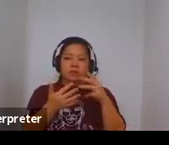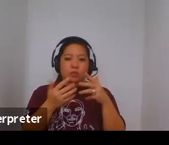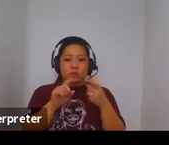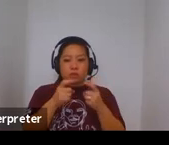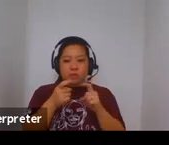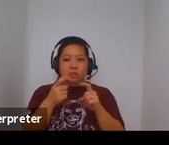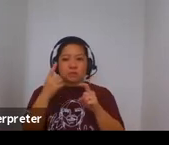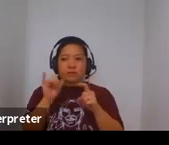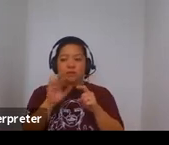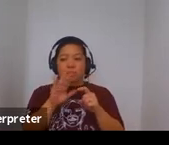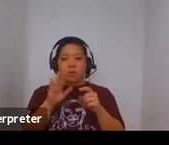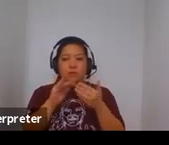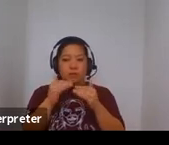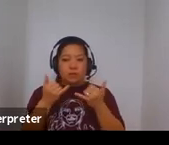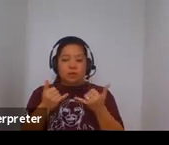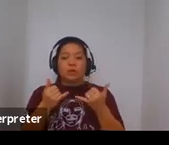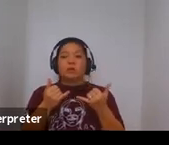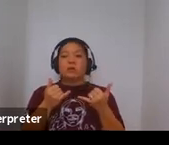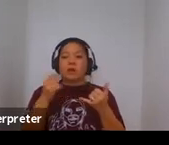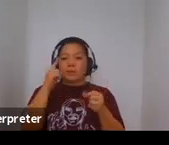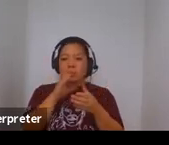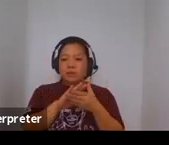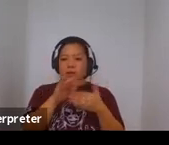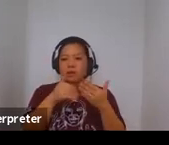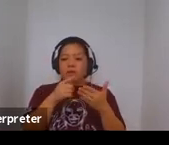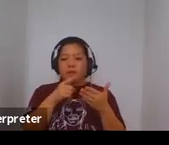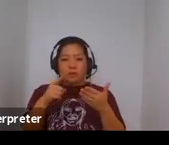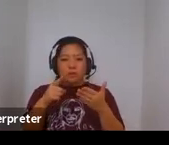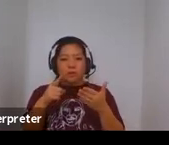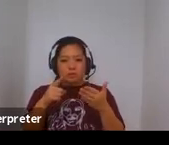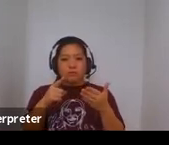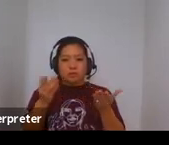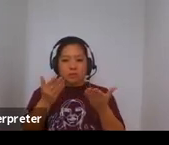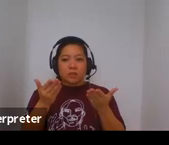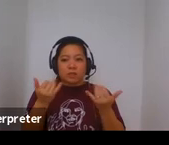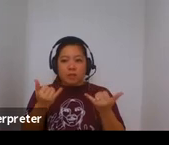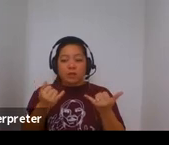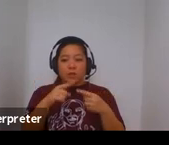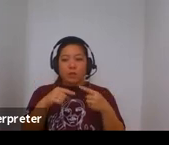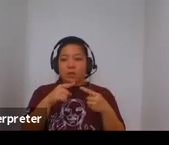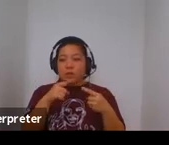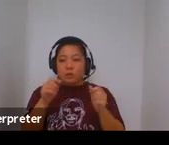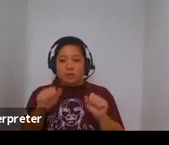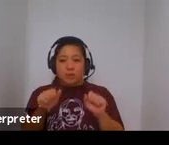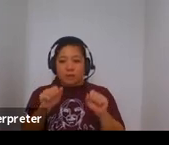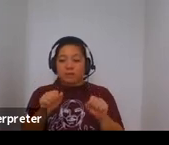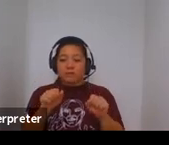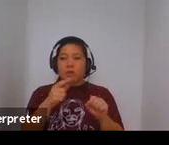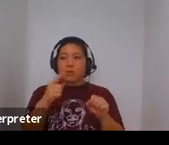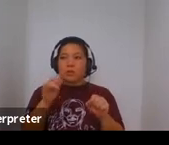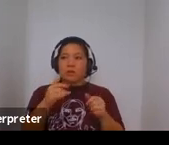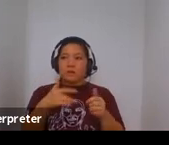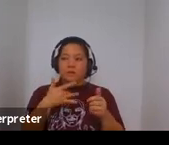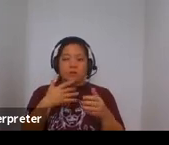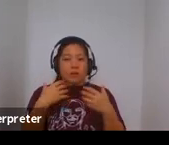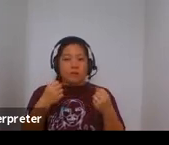change marker of your community. I actually believe all of you on this call are. So when you can be the ones that feel